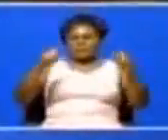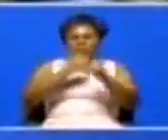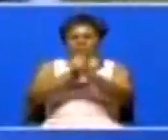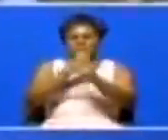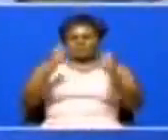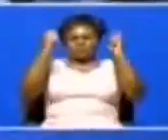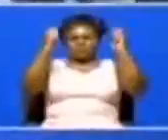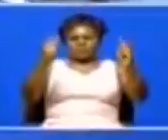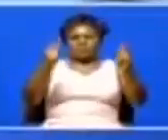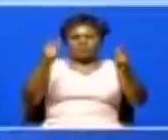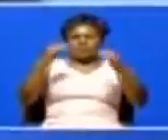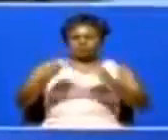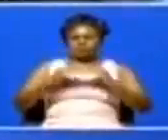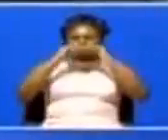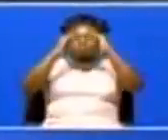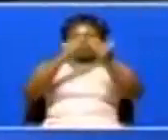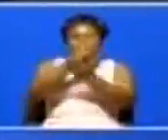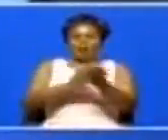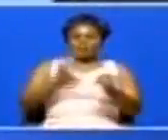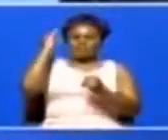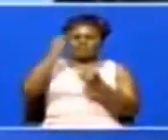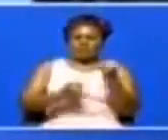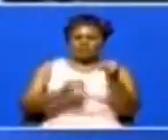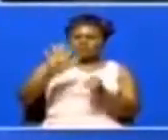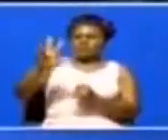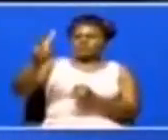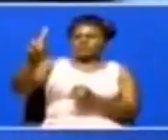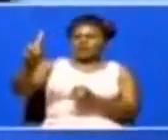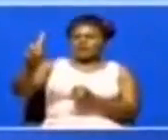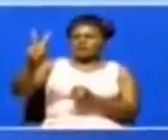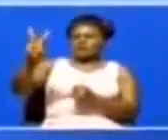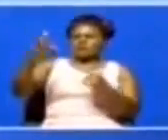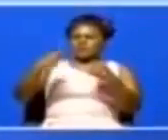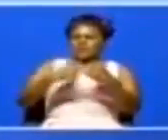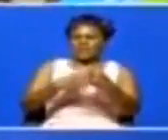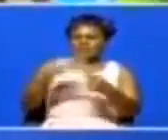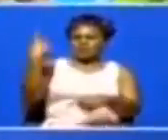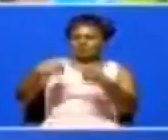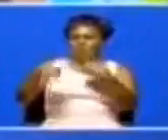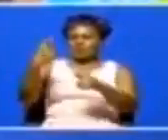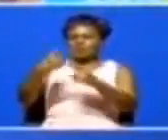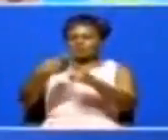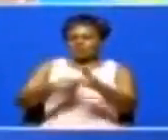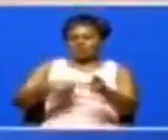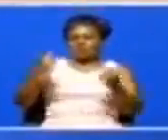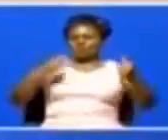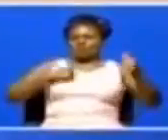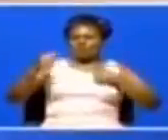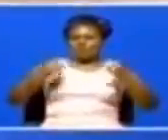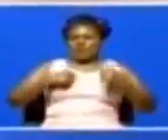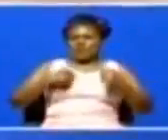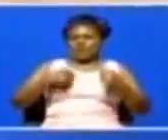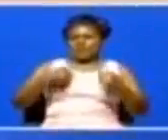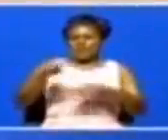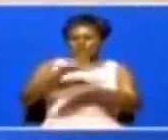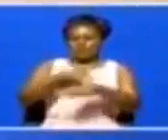their title after qualifying for the semi-finals with a 51-28 win over Lisedi Kigali from Rwanda. In the boys' tie, national